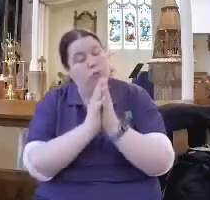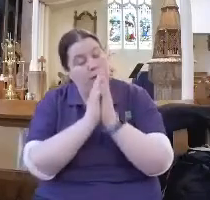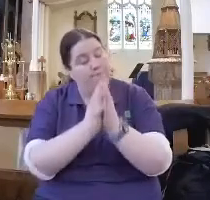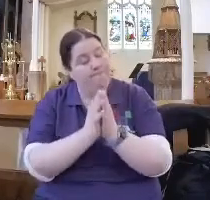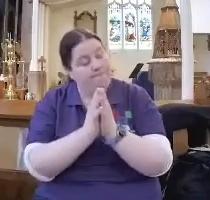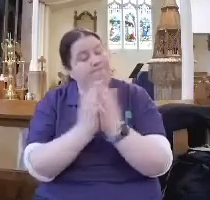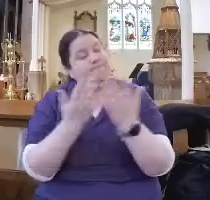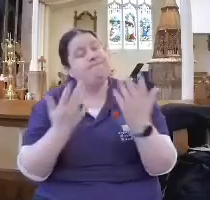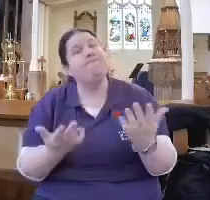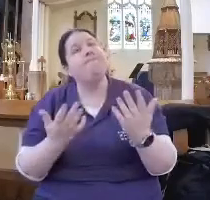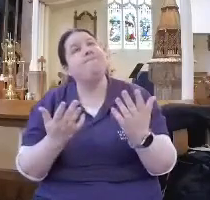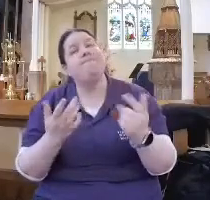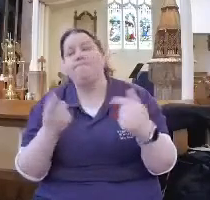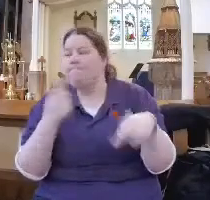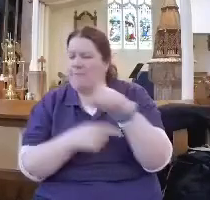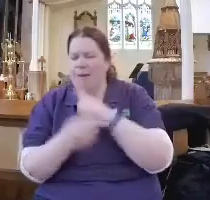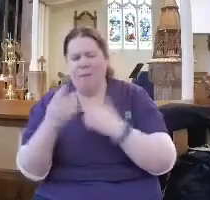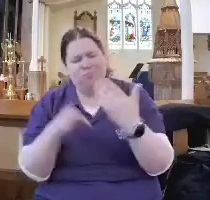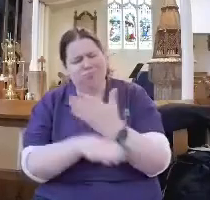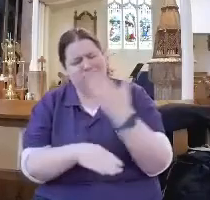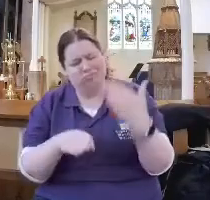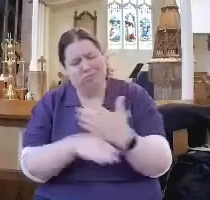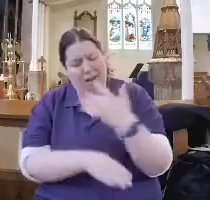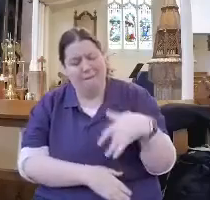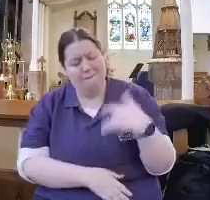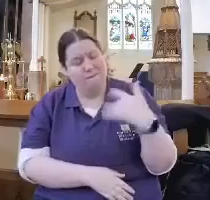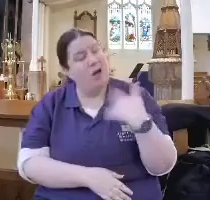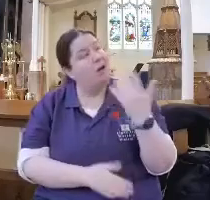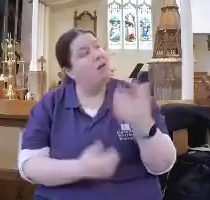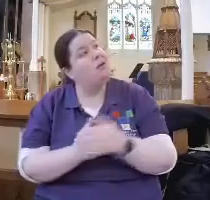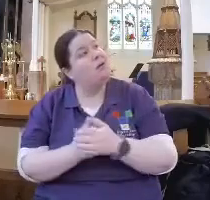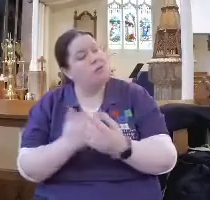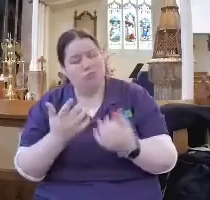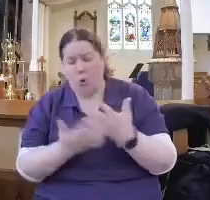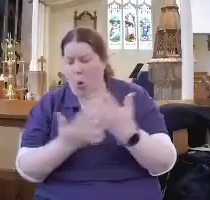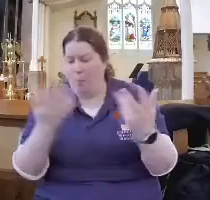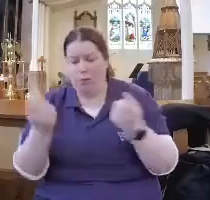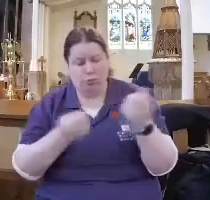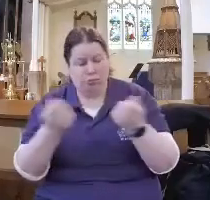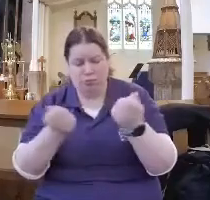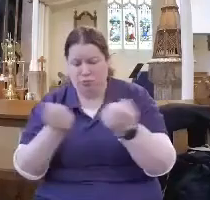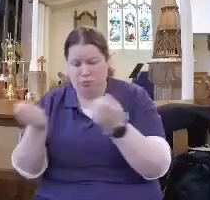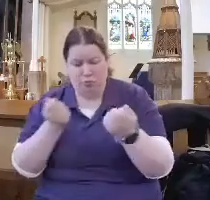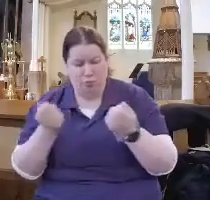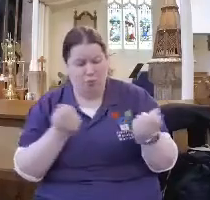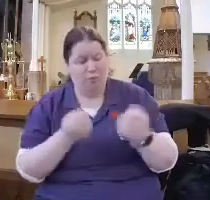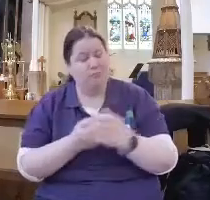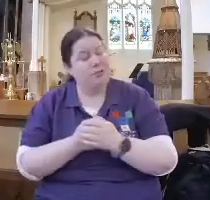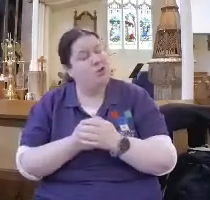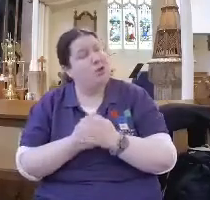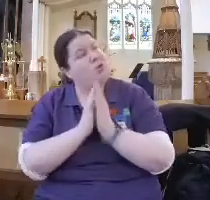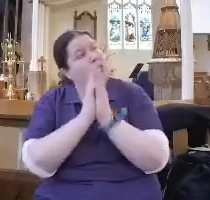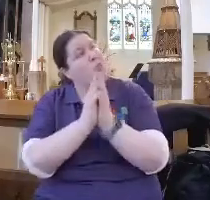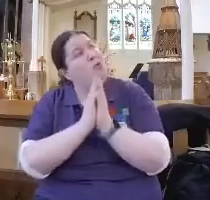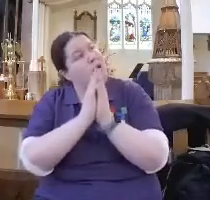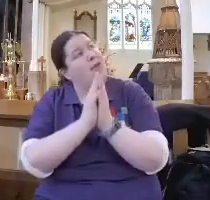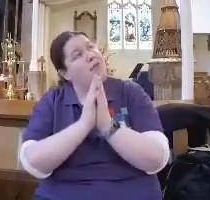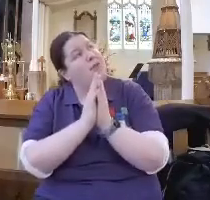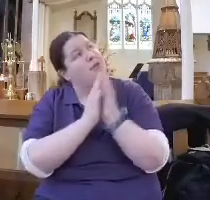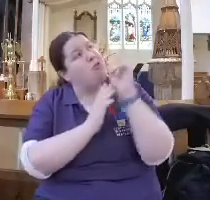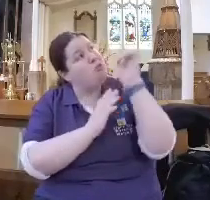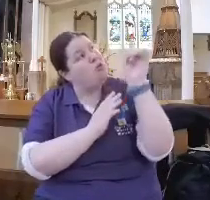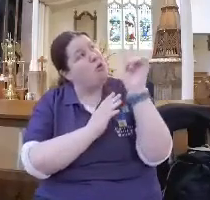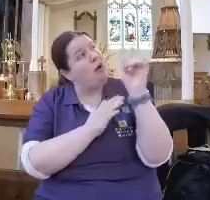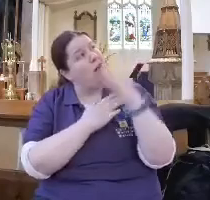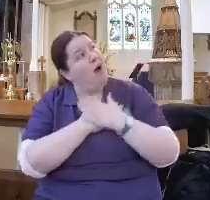Dear Lord, we come to you in our busy lives. We have so much going on. And I pray, dear Lord, that you will open our hearts so that we can